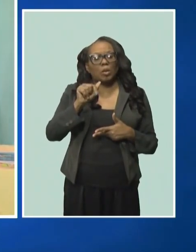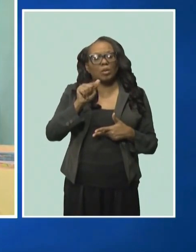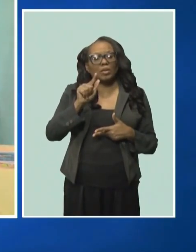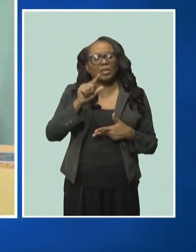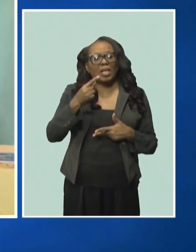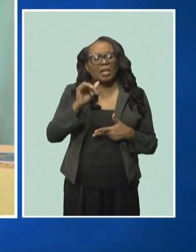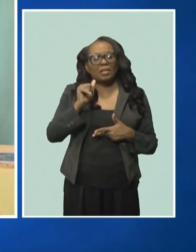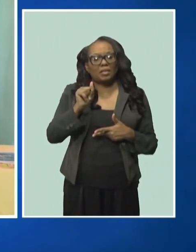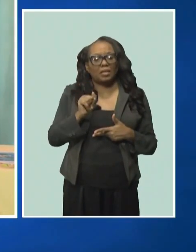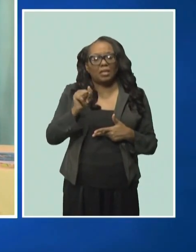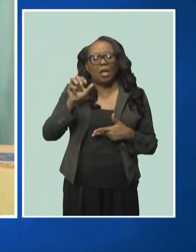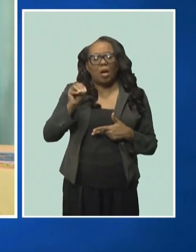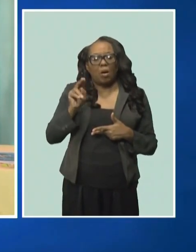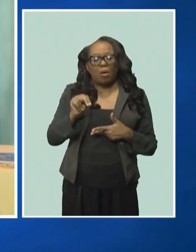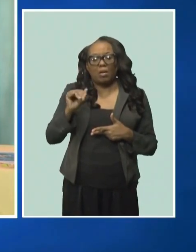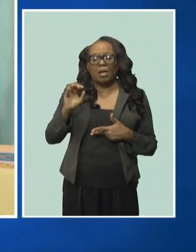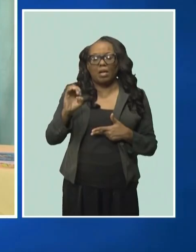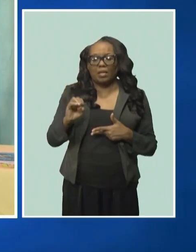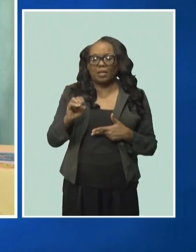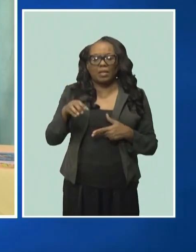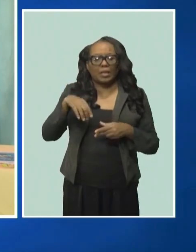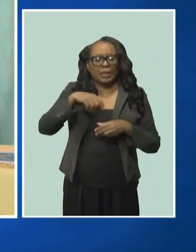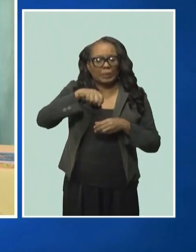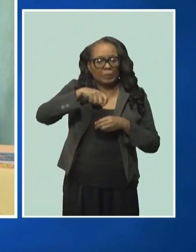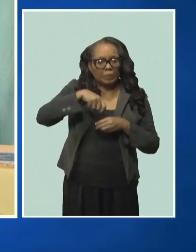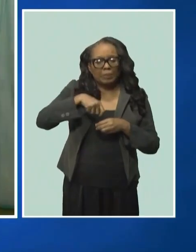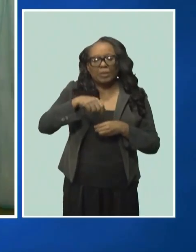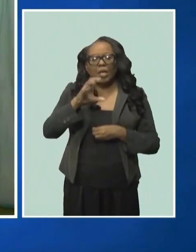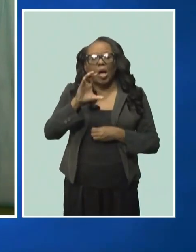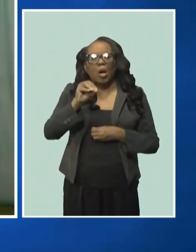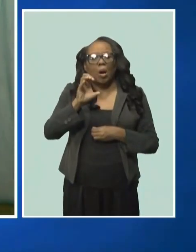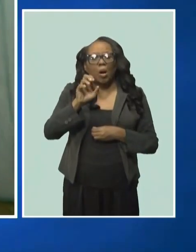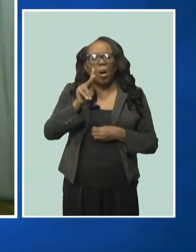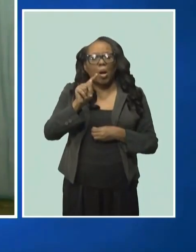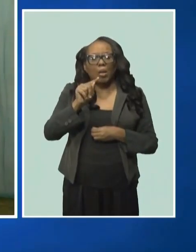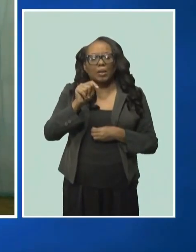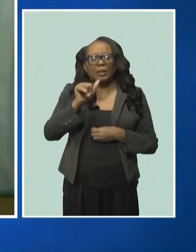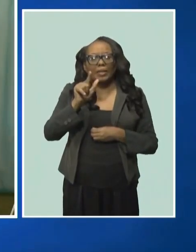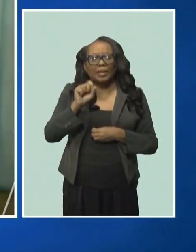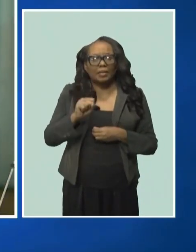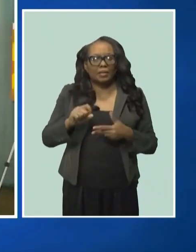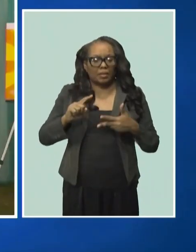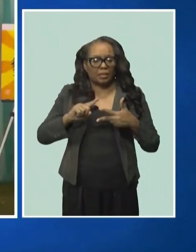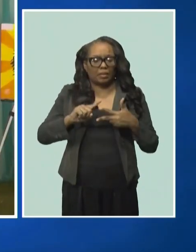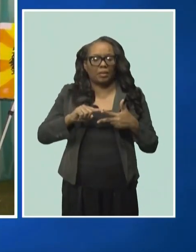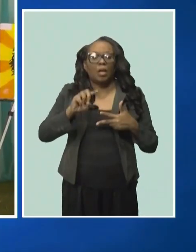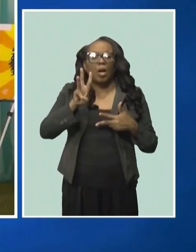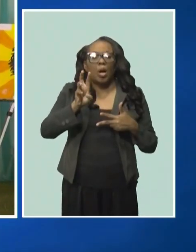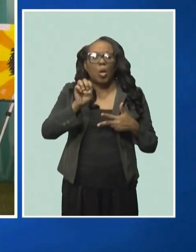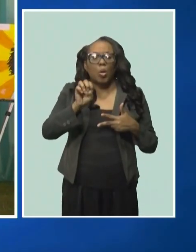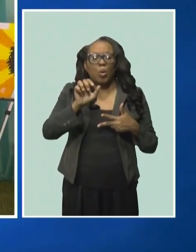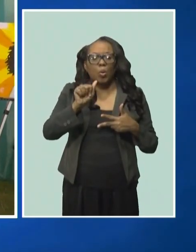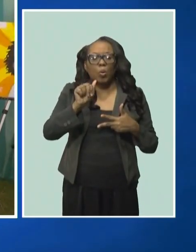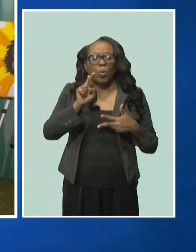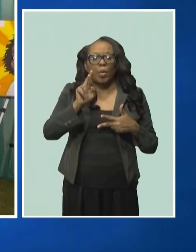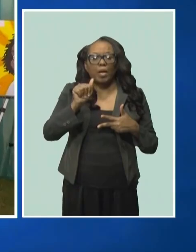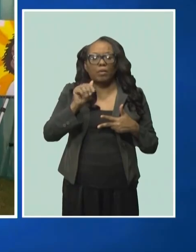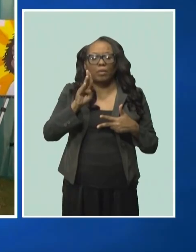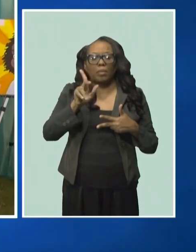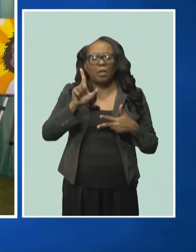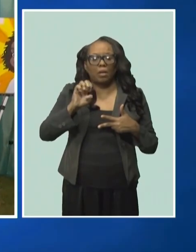said, Ross Trevor said they had to have them back again today. We have Wearable Pride, and she has some unique pieces, really beautiful